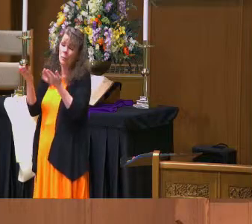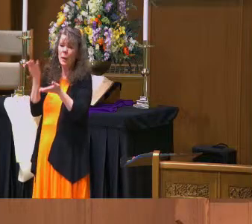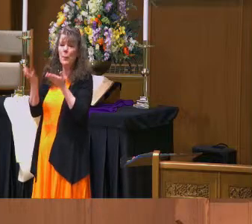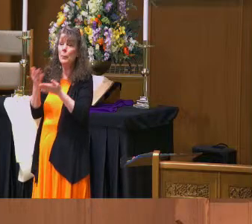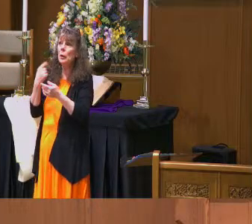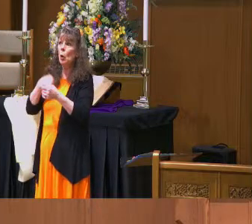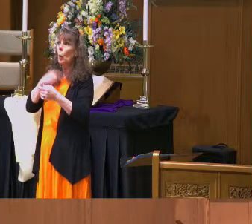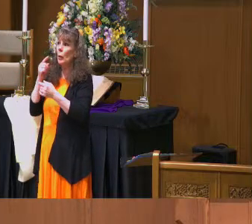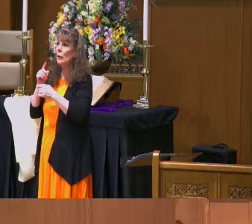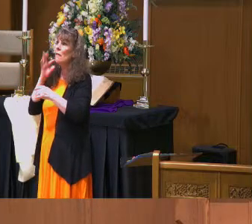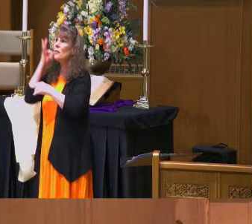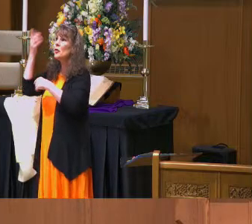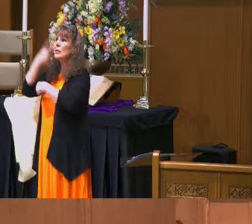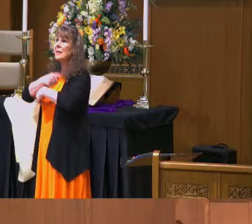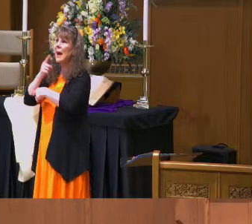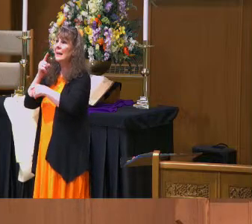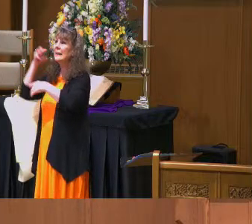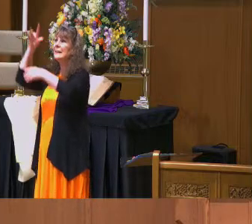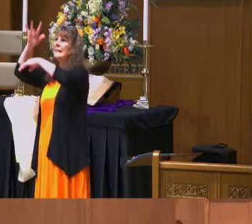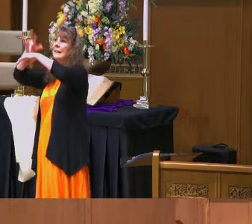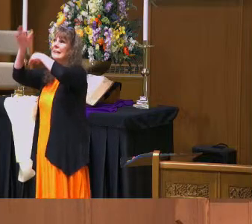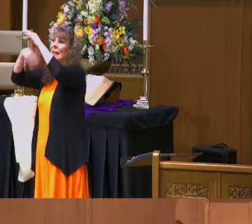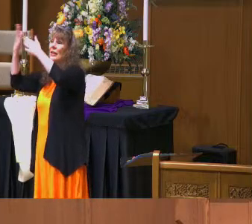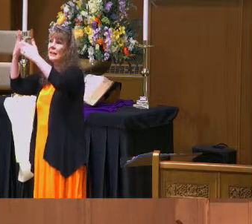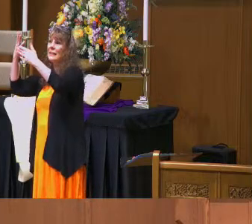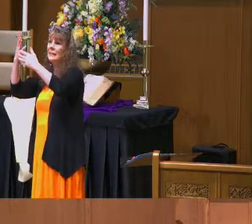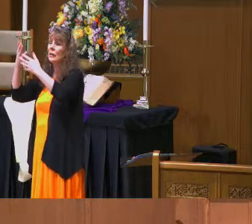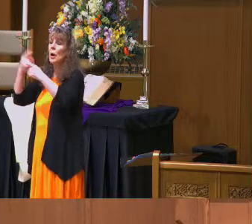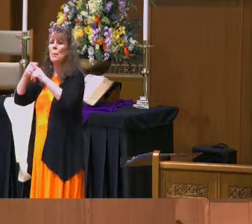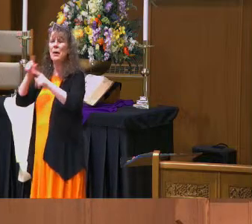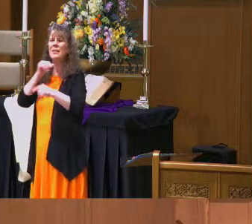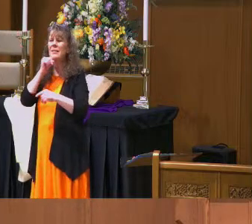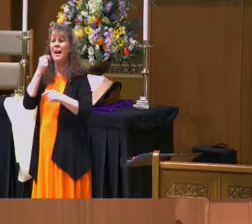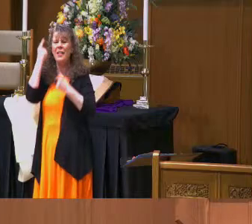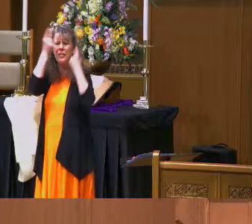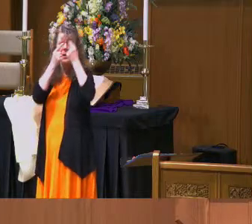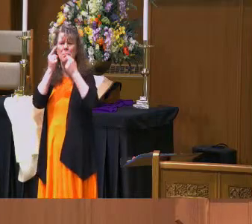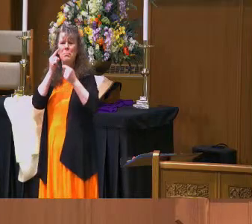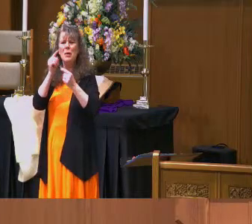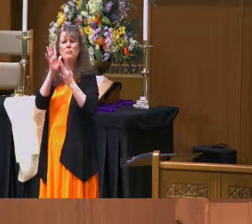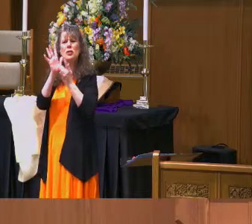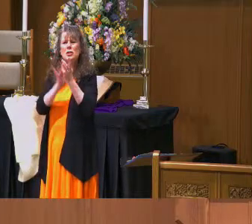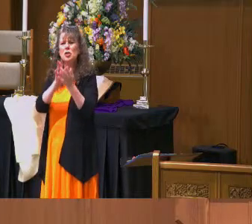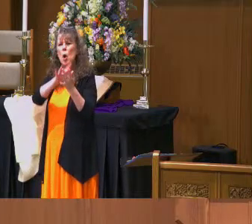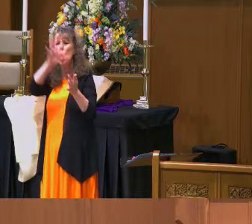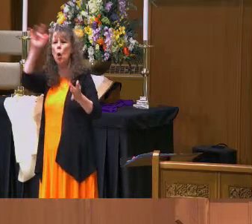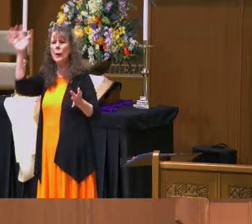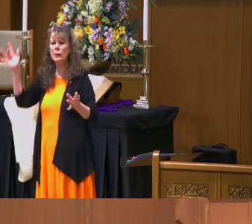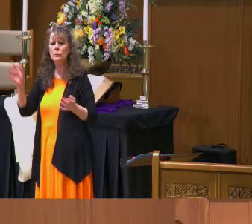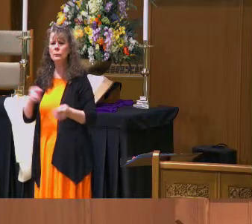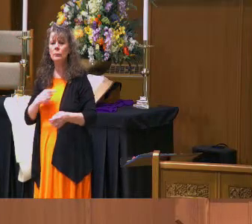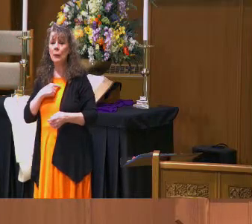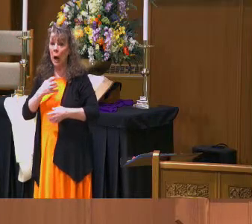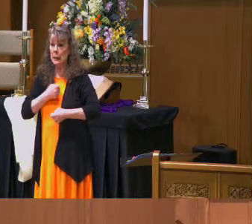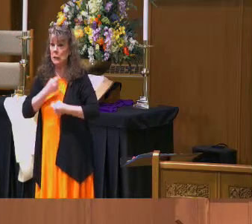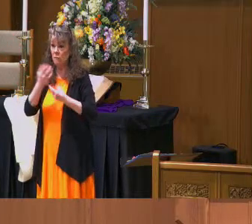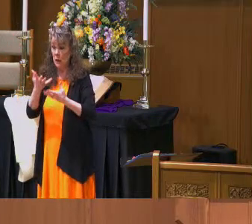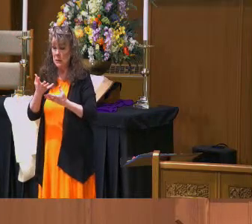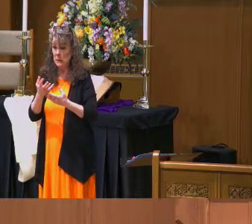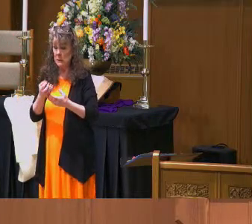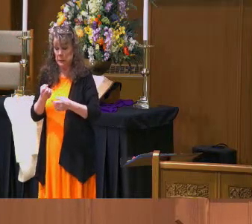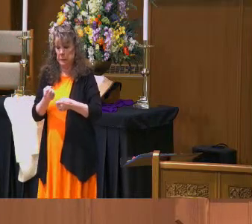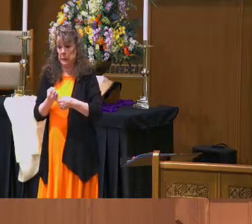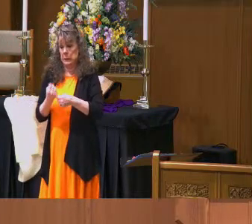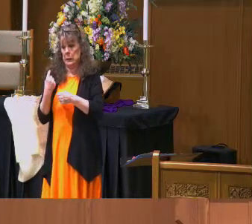to that, but we don't really think about the glory of Jesus. Now, I confess, this past year or